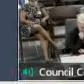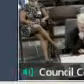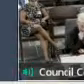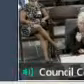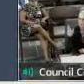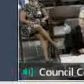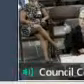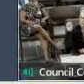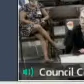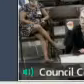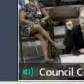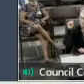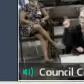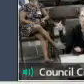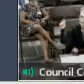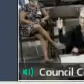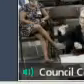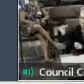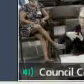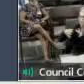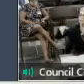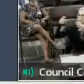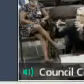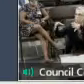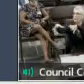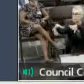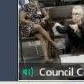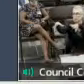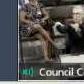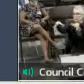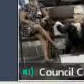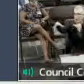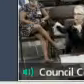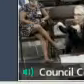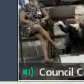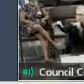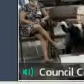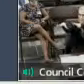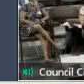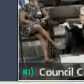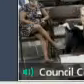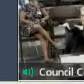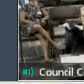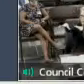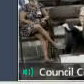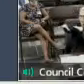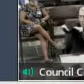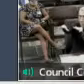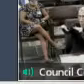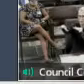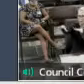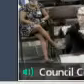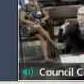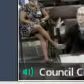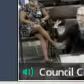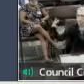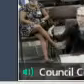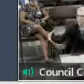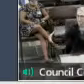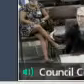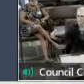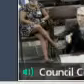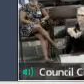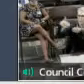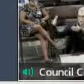Finally, and the next, so there's the biggest lawn in the park. You're beginning to see the edges of it right here. So next